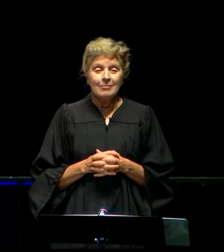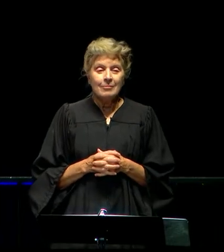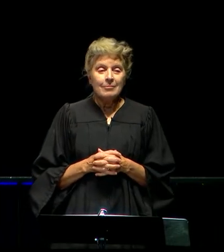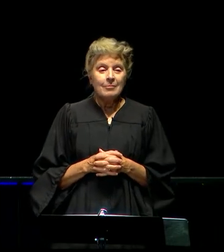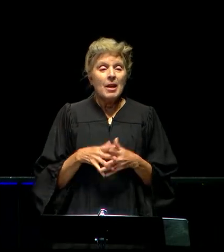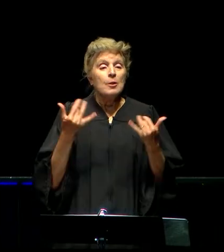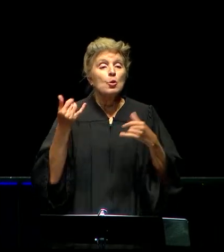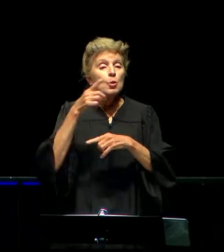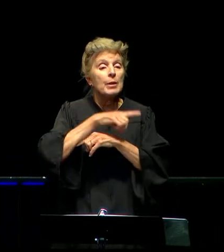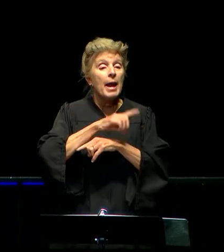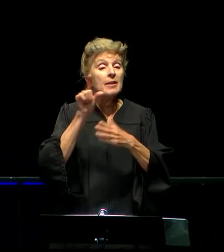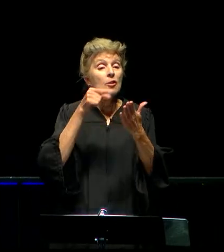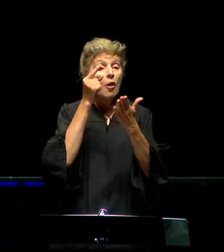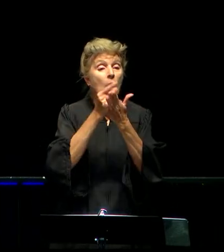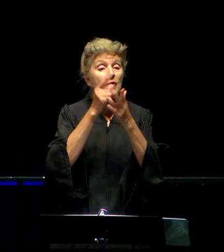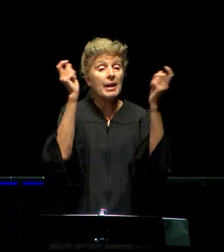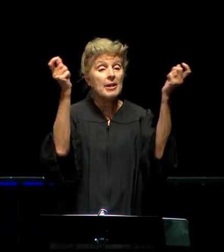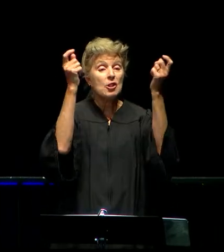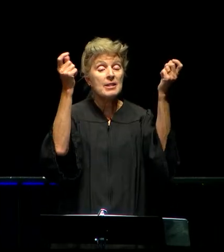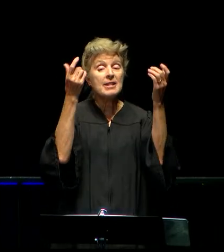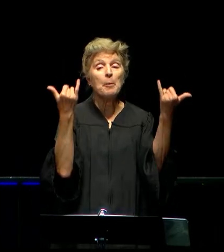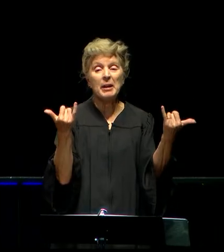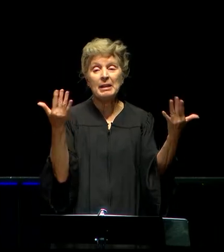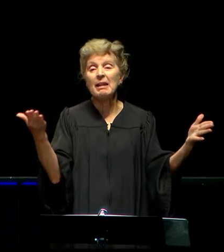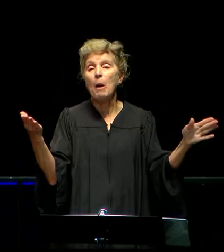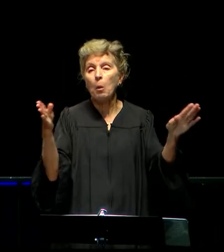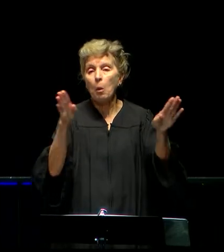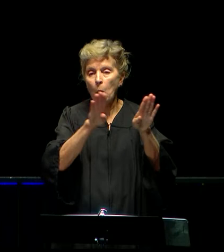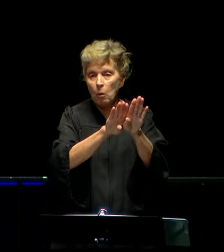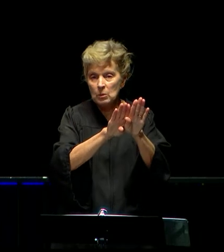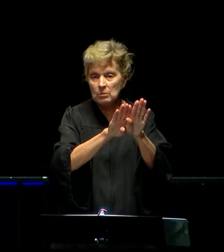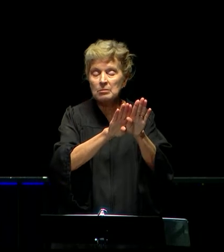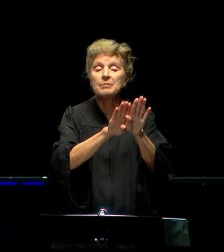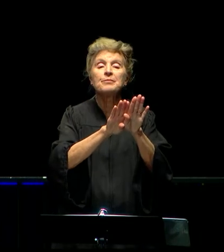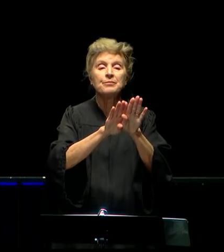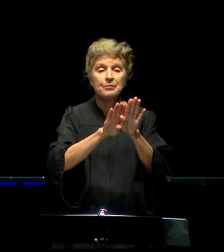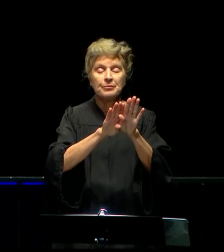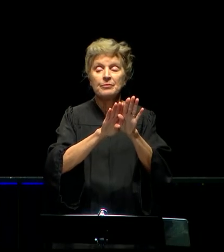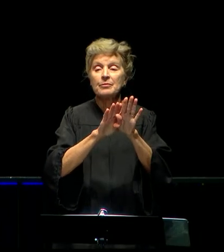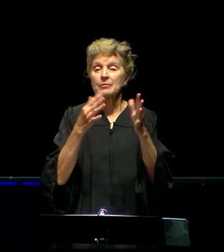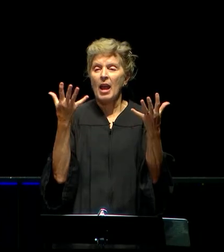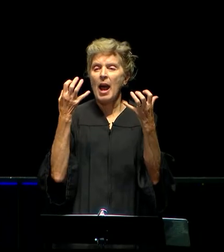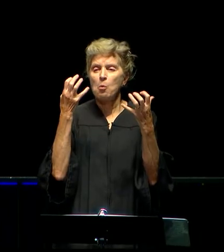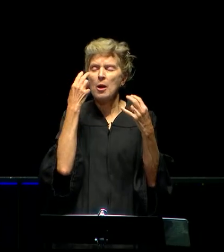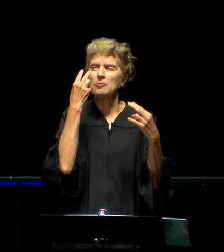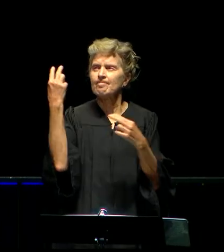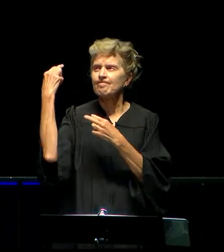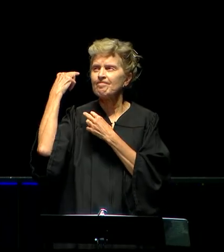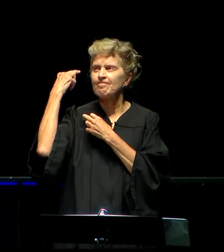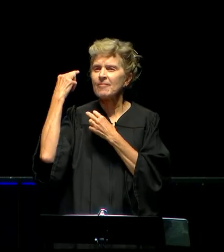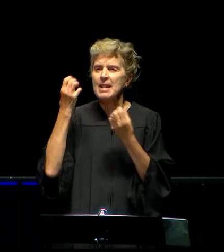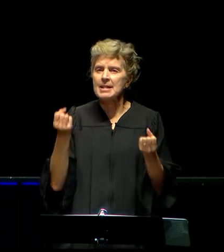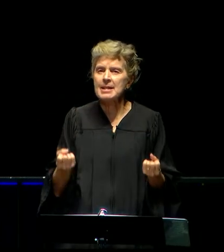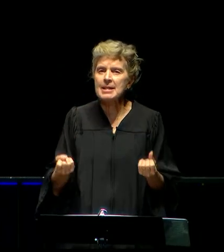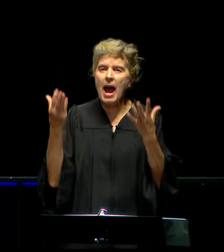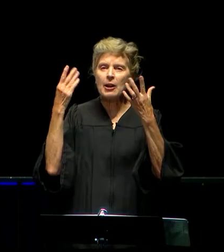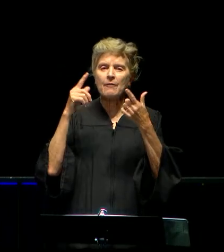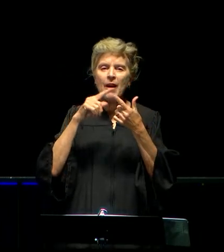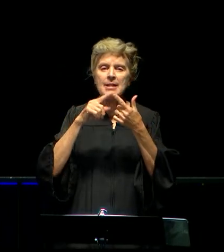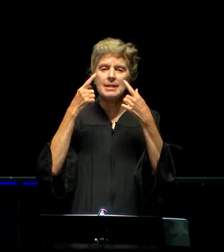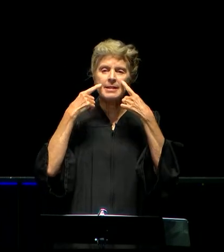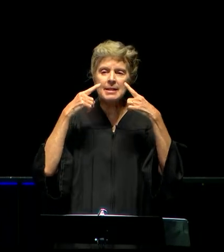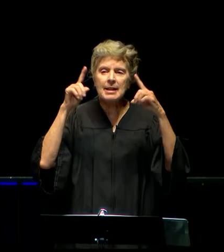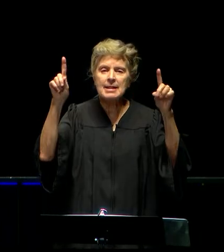As we bring today's convocation ceremony to a close, I would like us to reflect on the sacrifices and successes that have led to